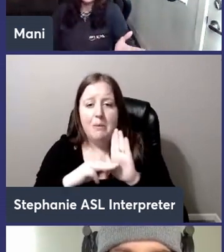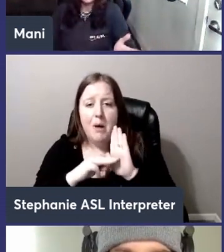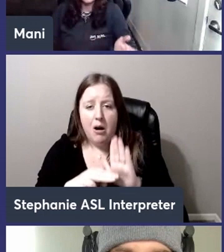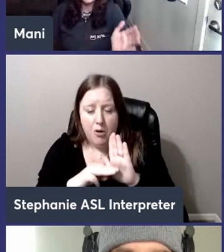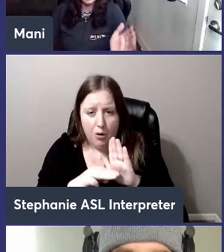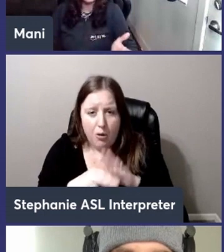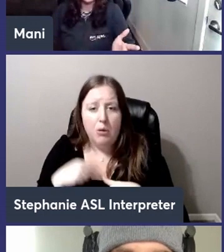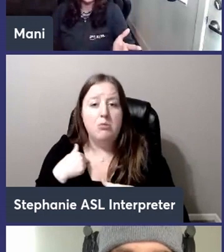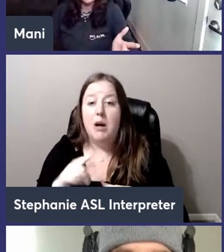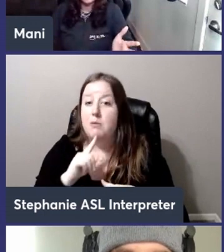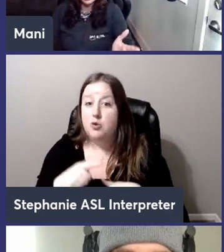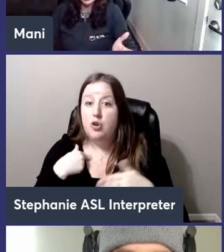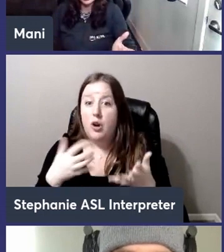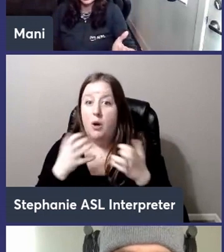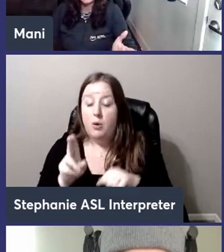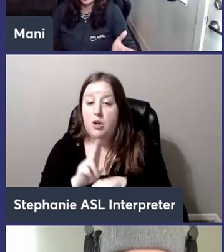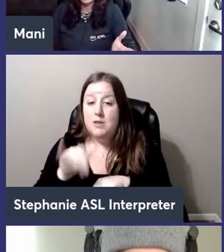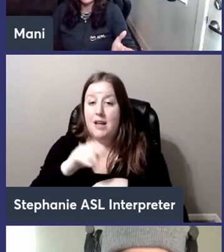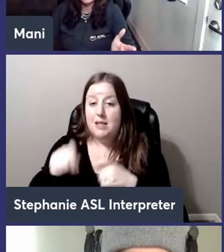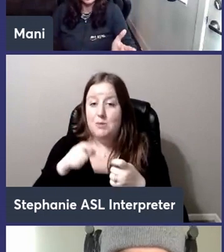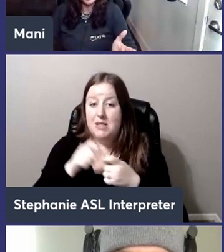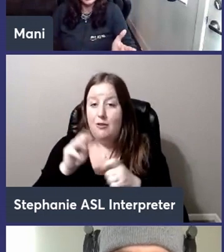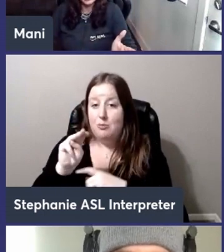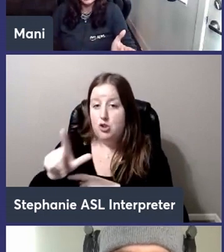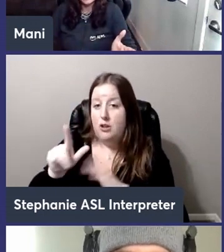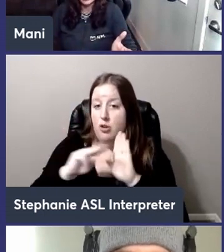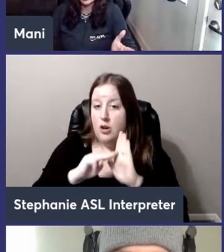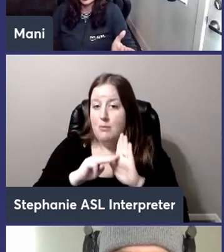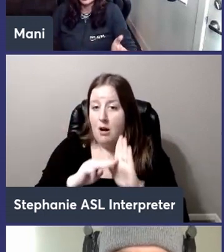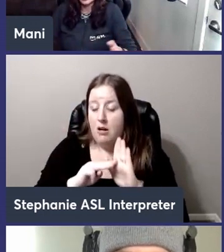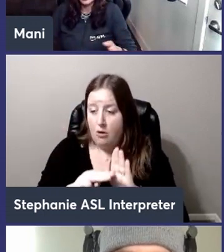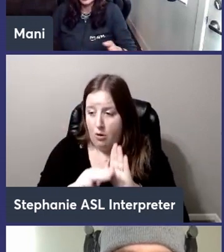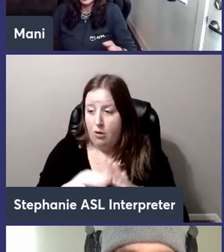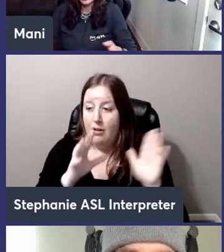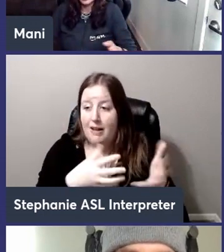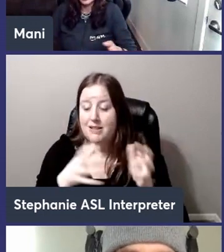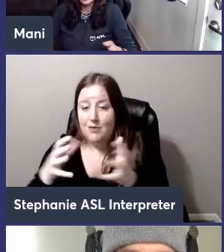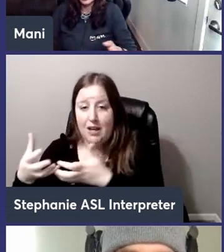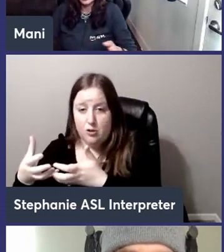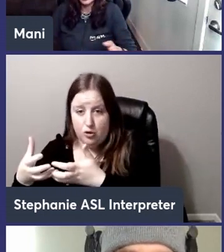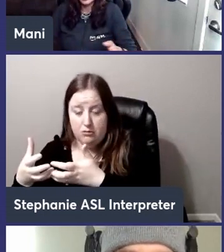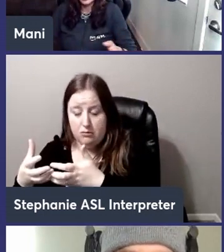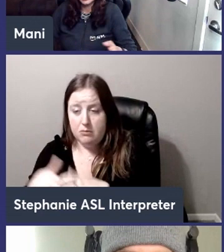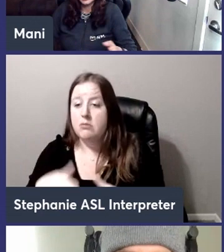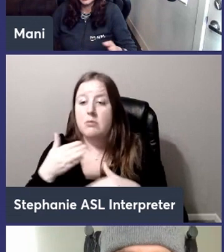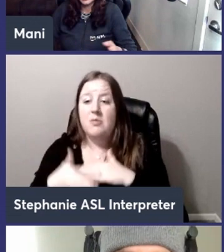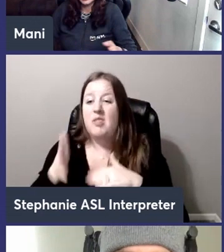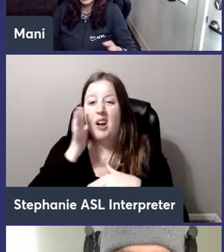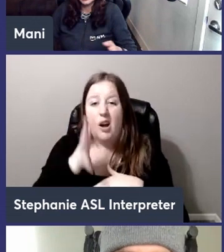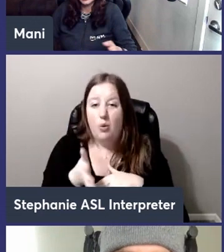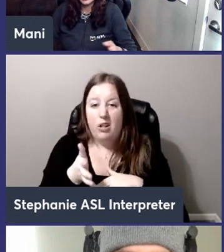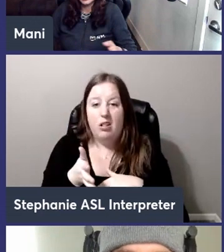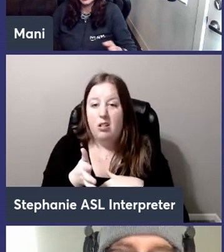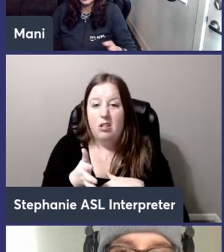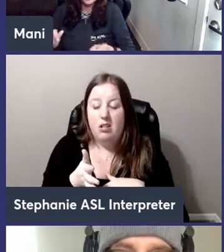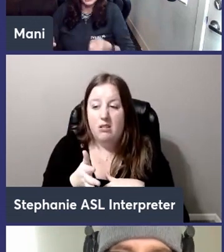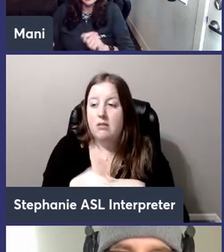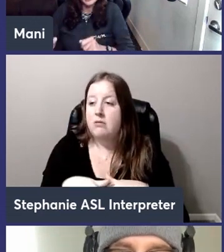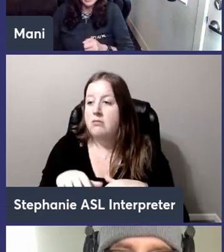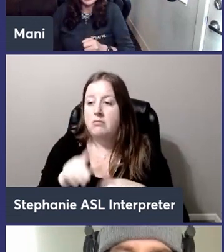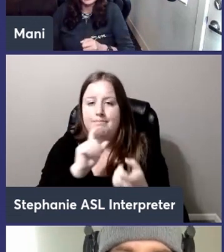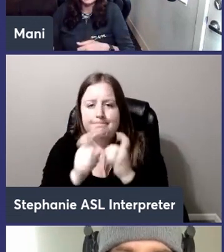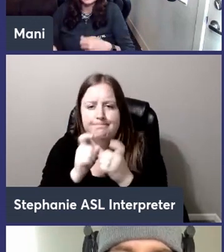want to use that particular machine learning model to do image classification. And then I will just, fine tune